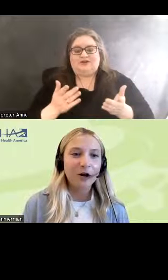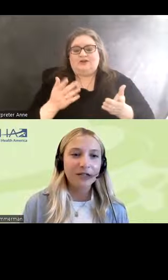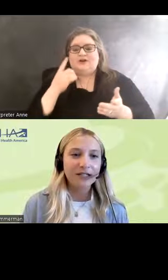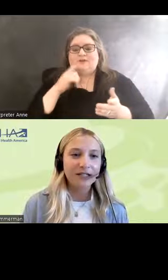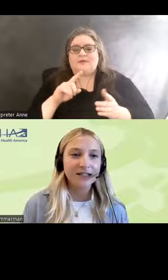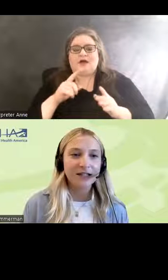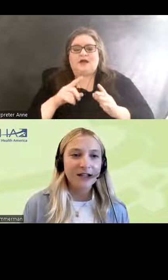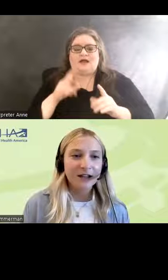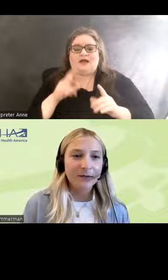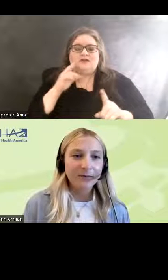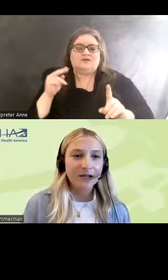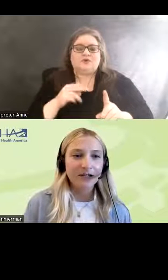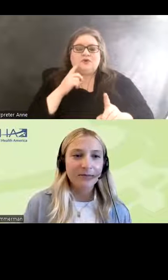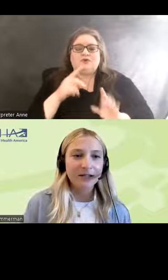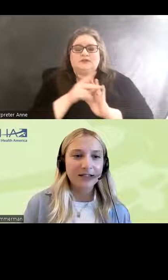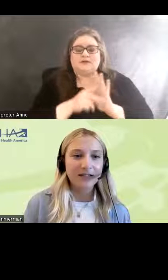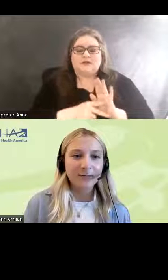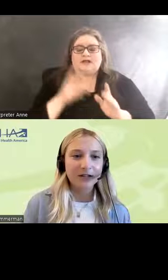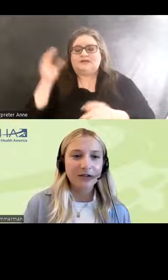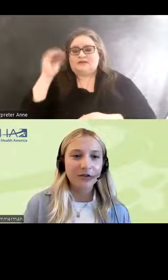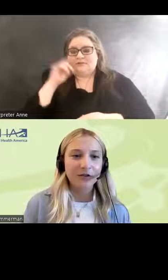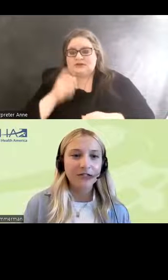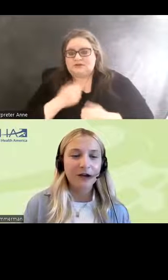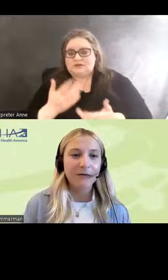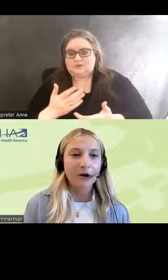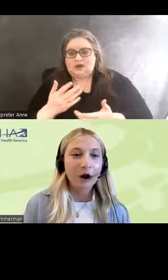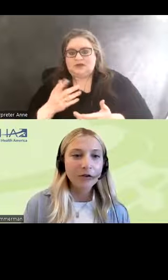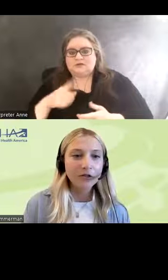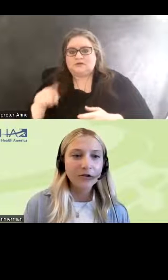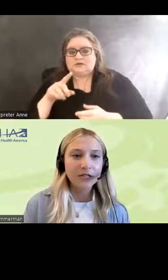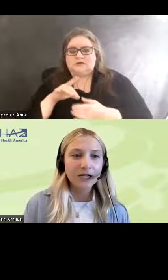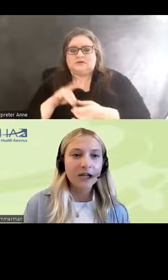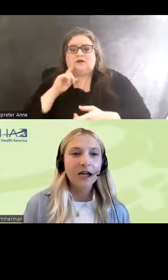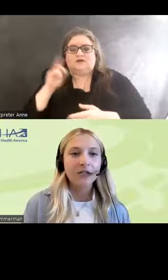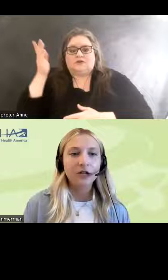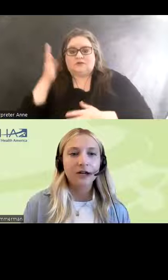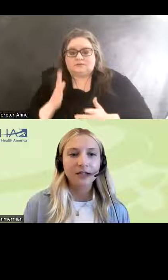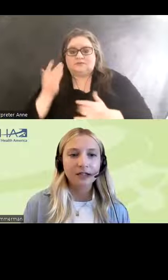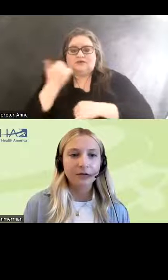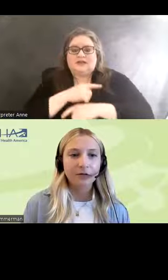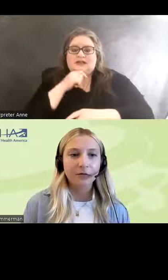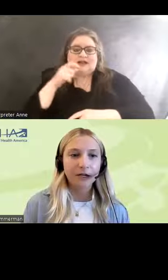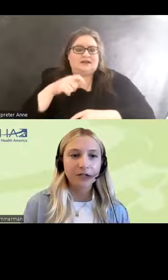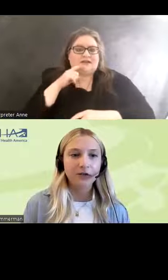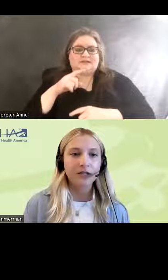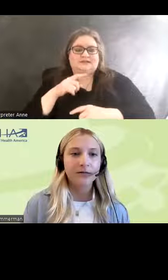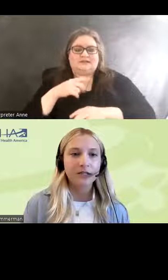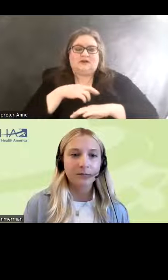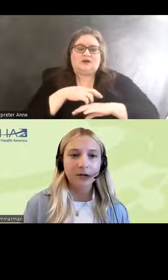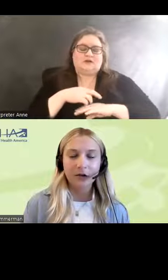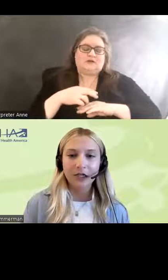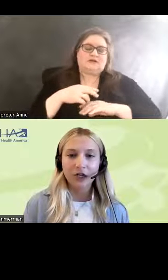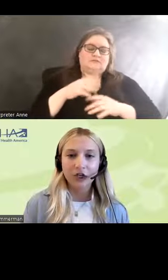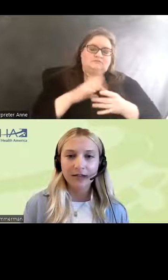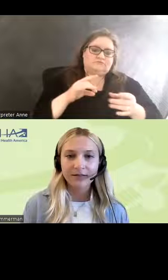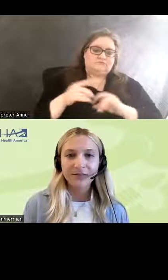and policies and opinions expressed are those of our authors here today and do not necessarily reflect those of SAMHSA